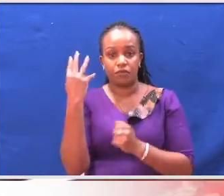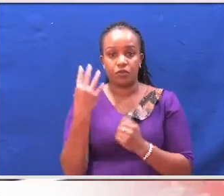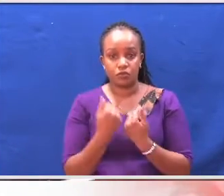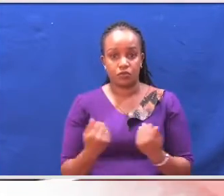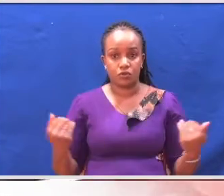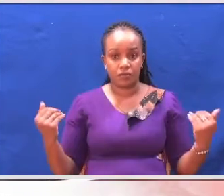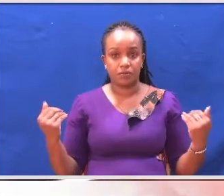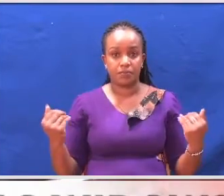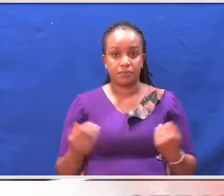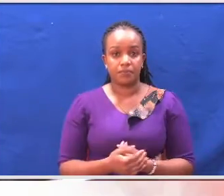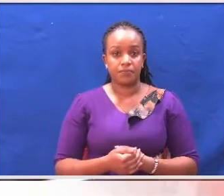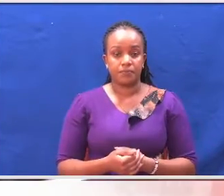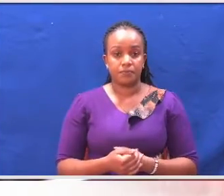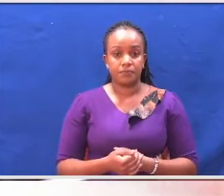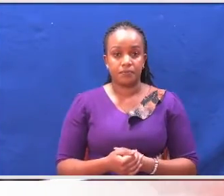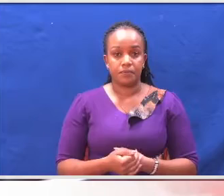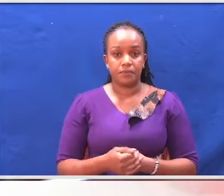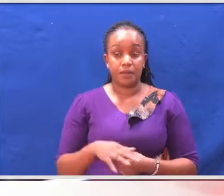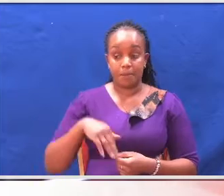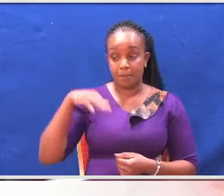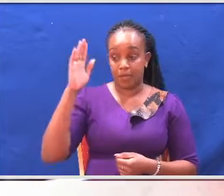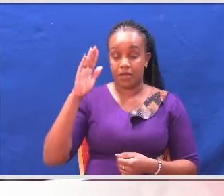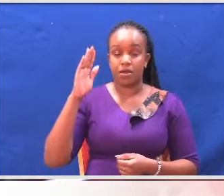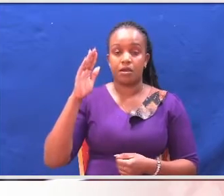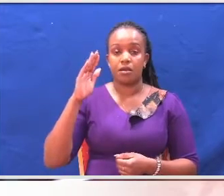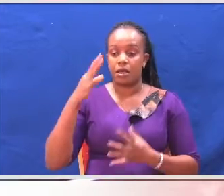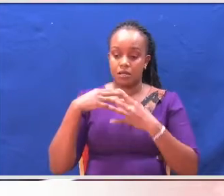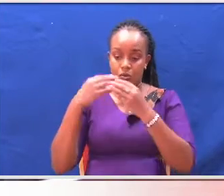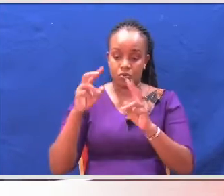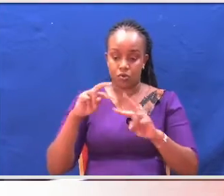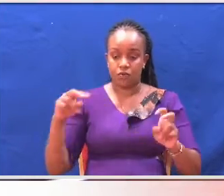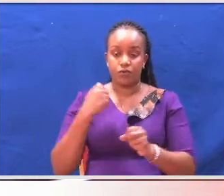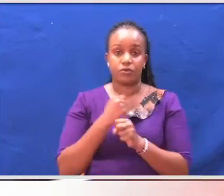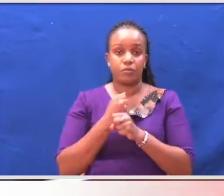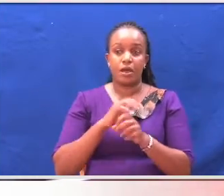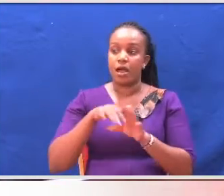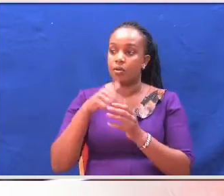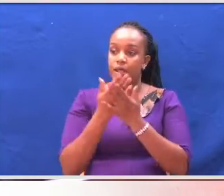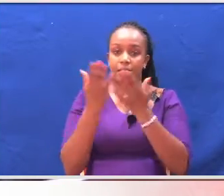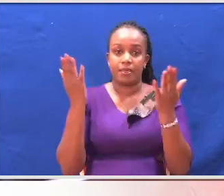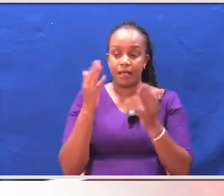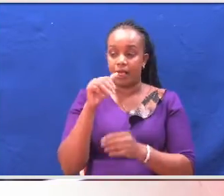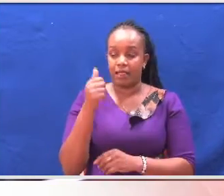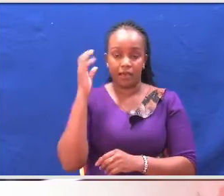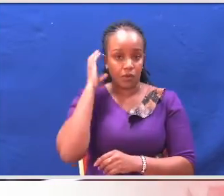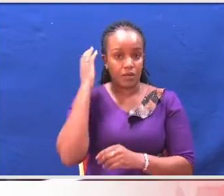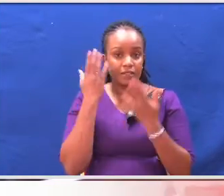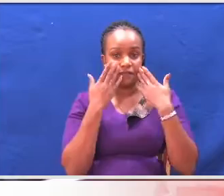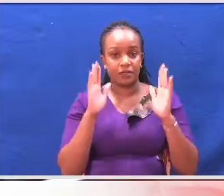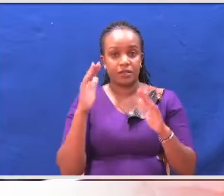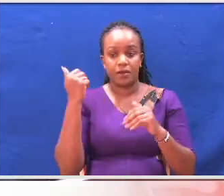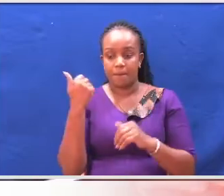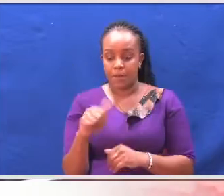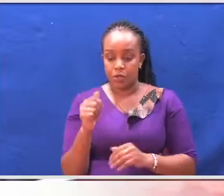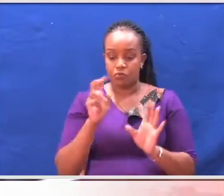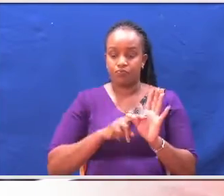mbele wametoka, wengine wameenda kutafuta vibarua huko nje. Kwaz kuna wengine hata wakumaliza college, ikabidi wakadrop